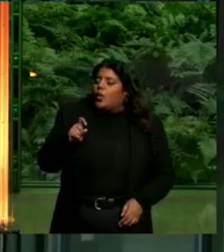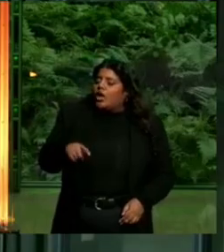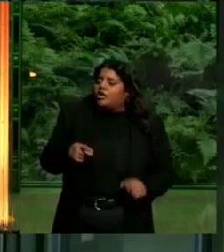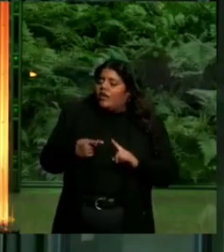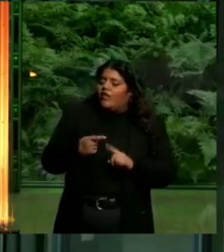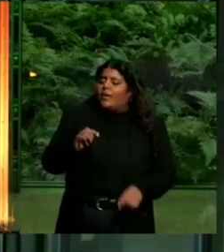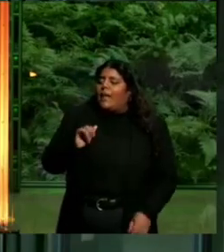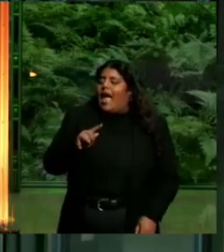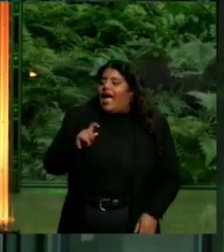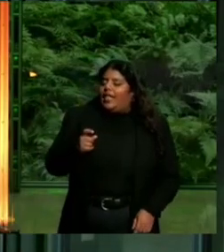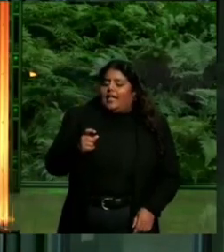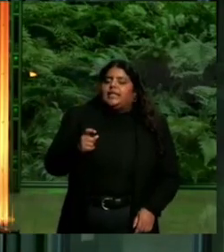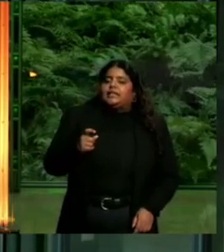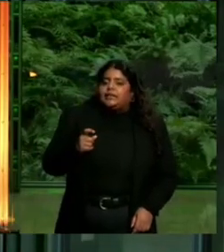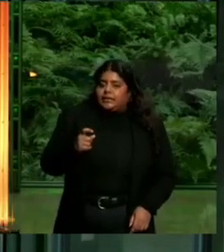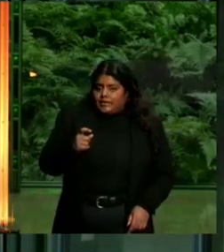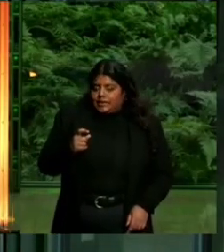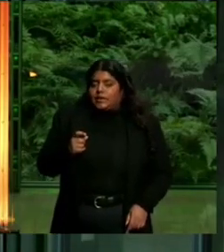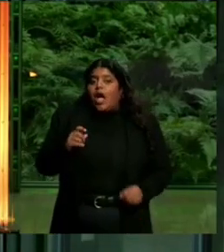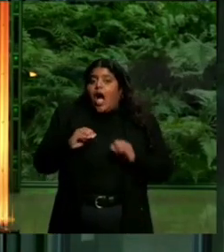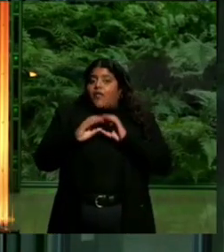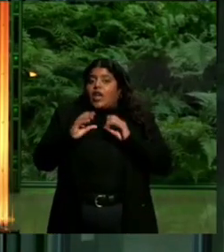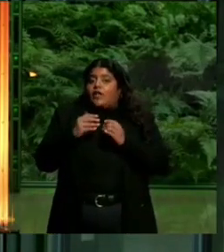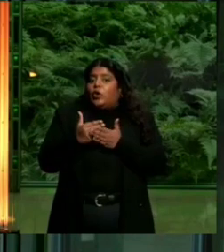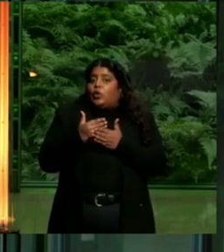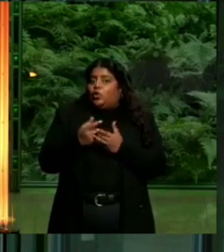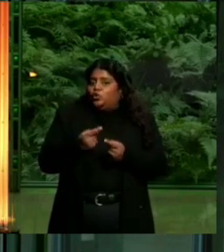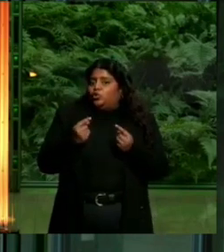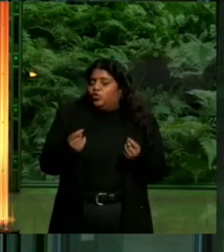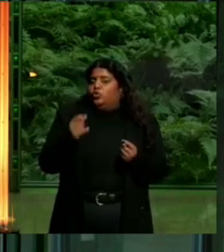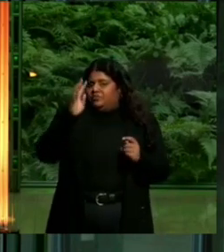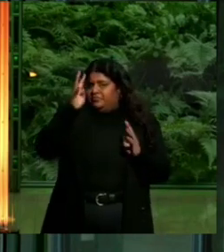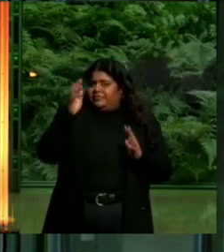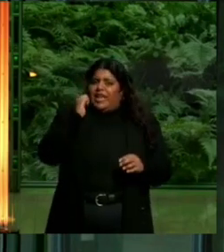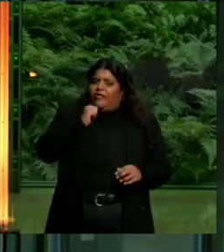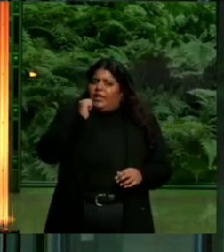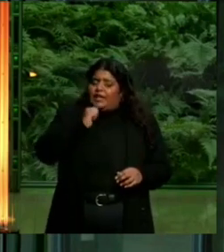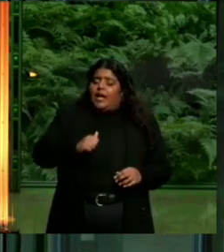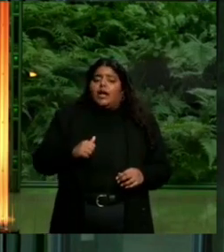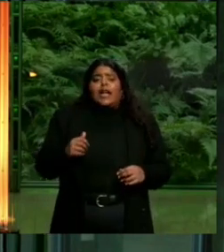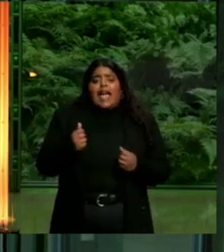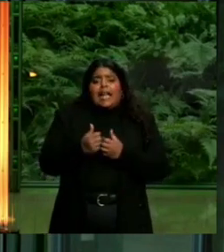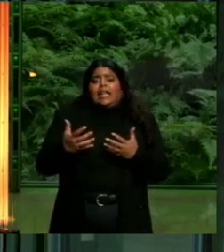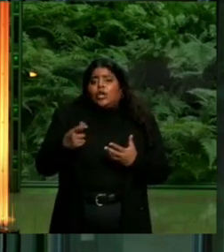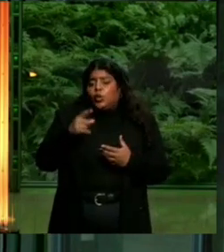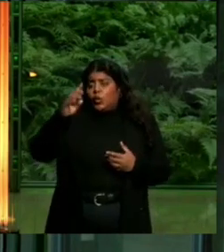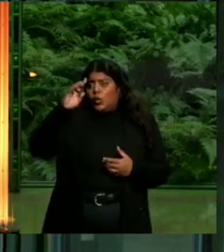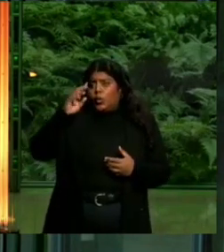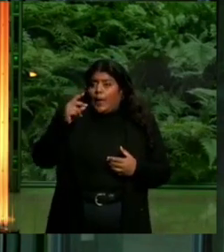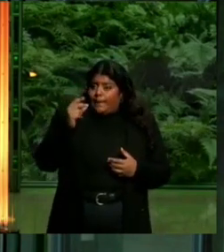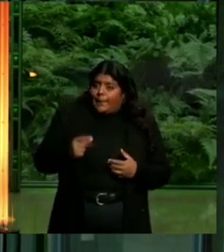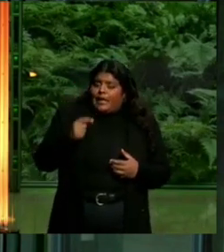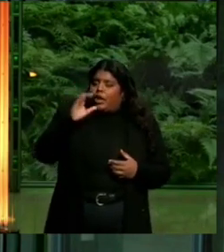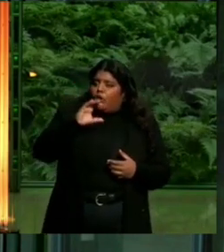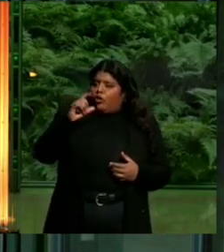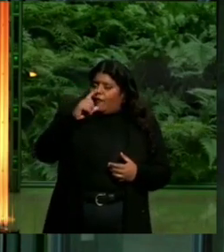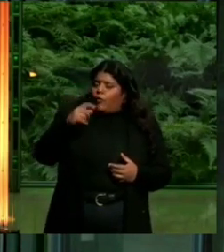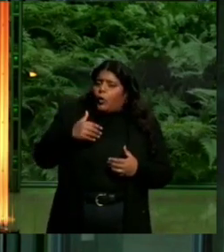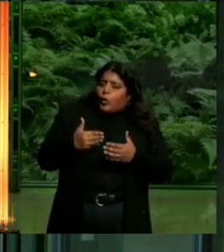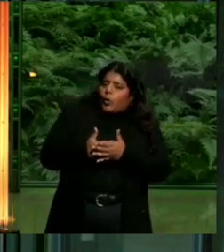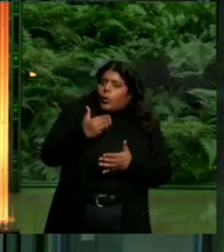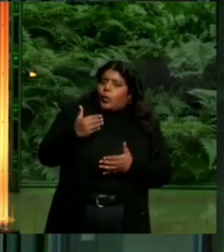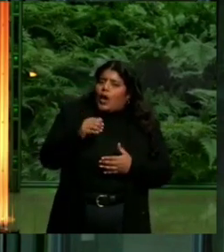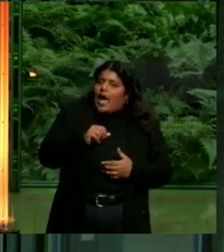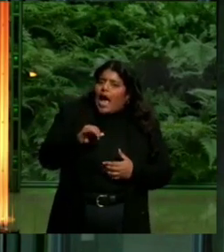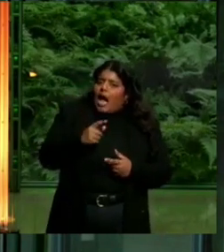from Alex. Obviously, there are new tools coming out every day. Is there anything that you immediately look for in a new AI tool